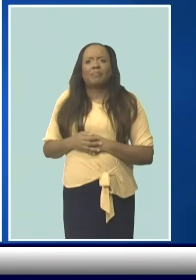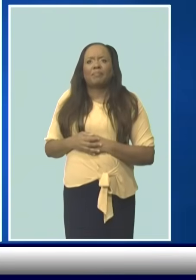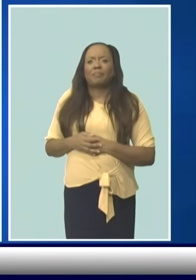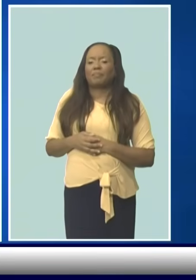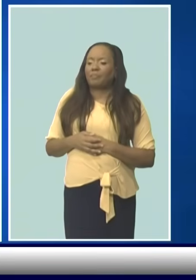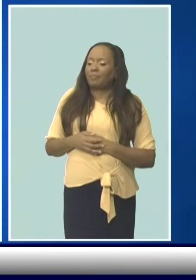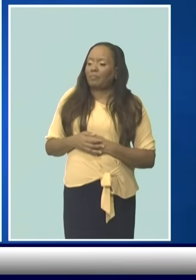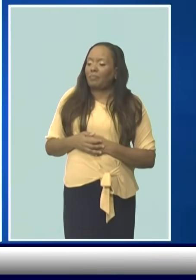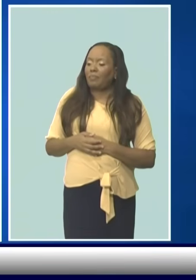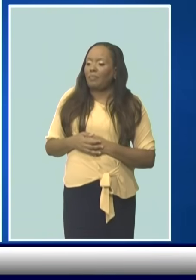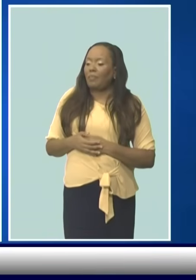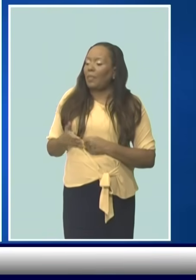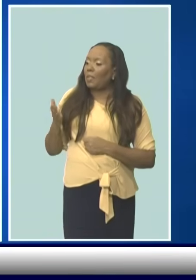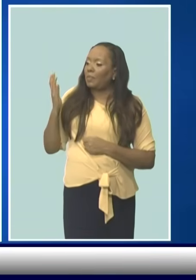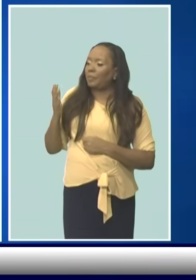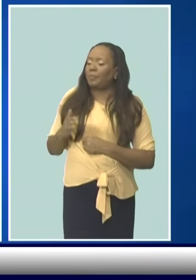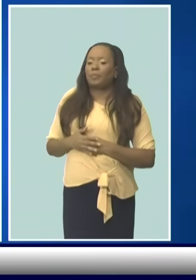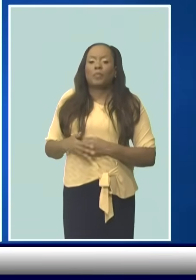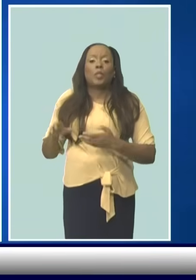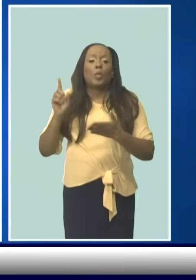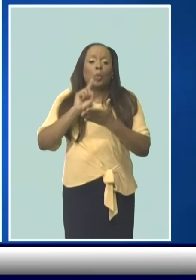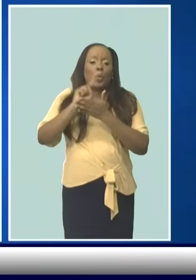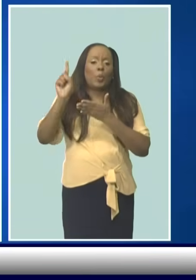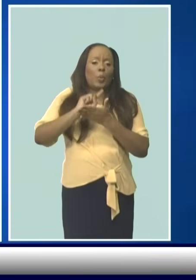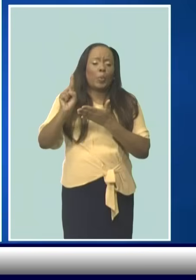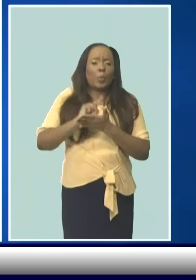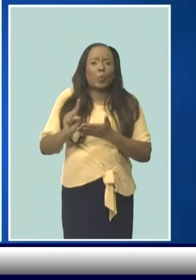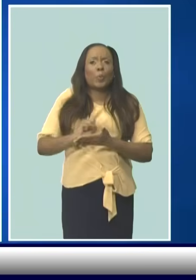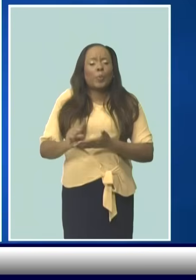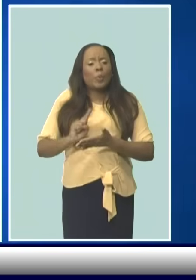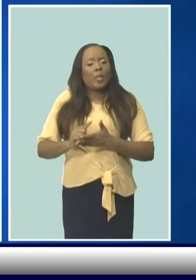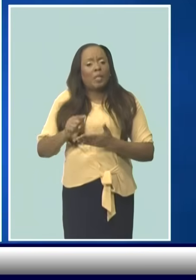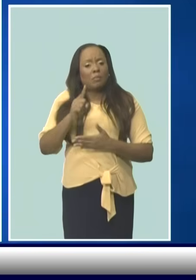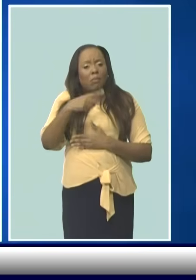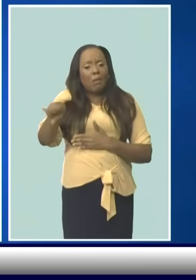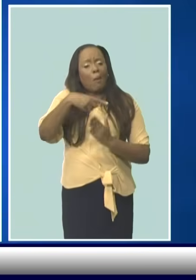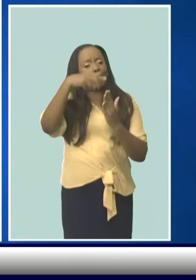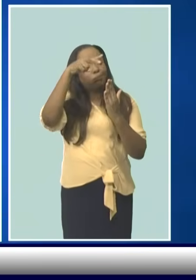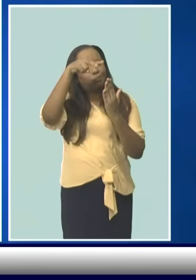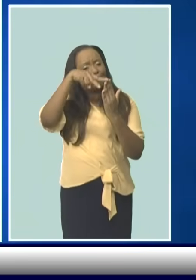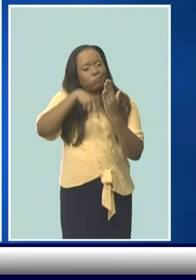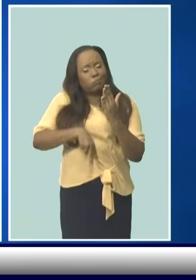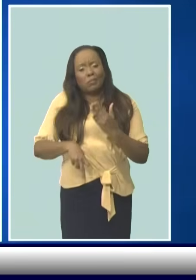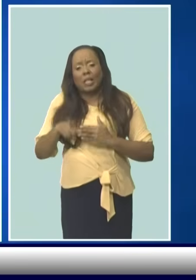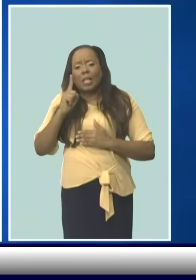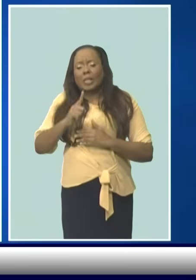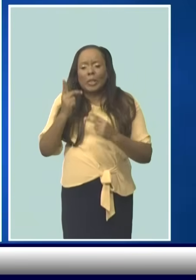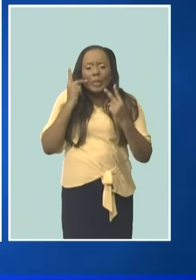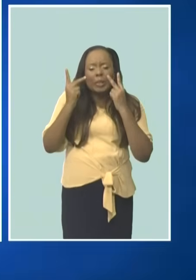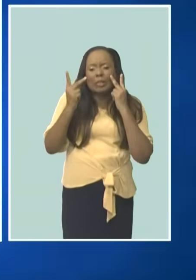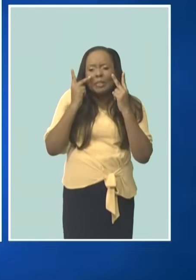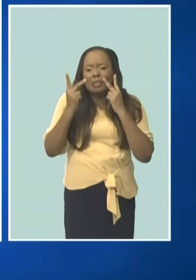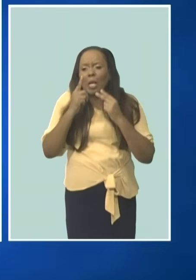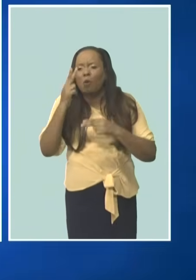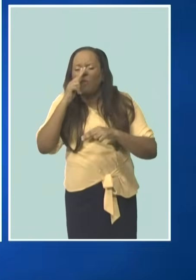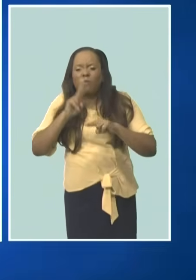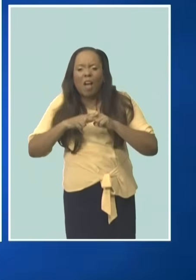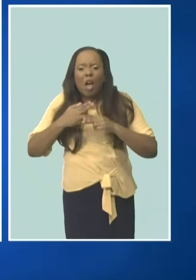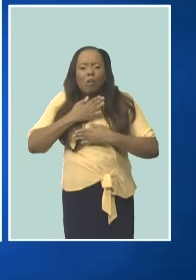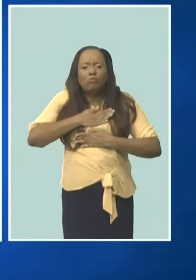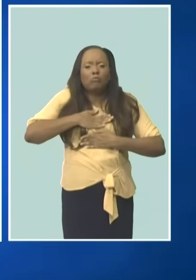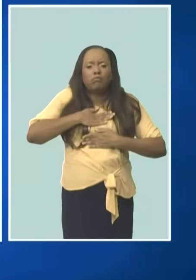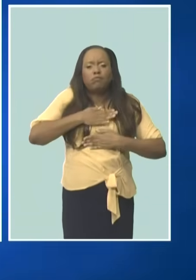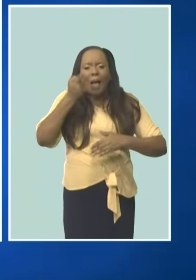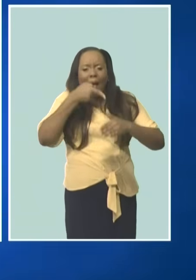I believe that by reading, you have also unlocked the world of adventure, knowledge, and opportunity. And